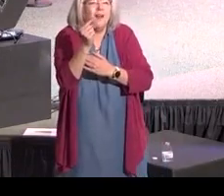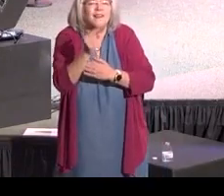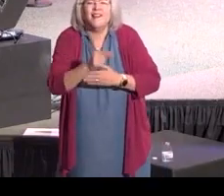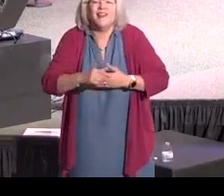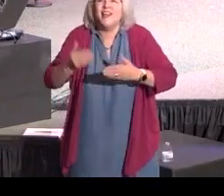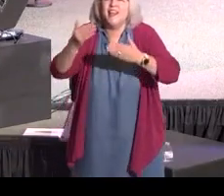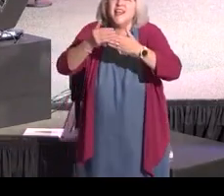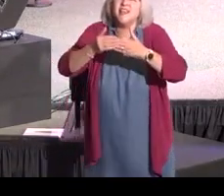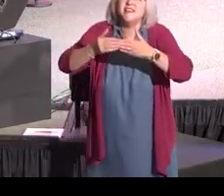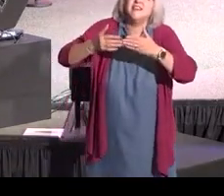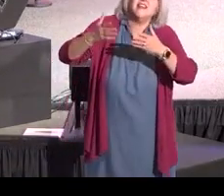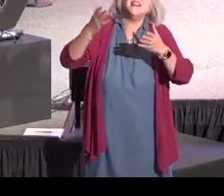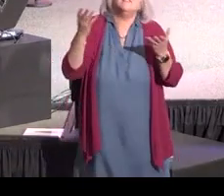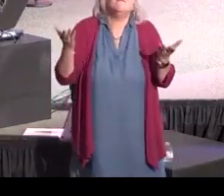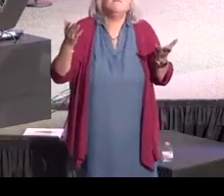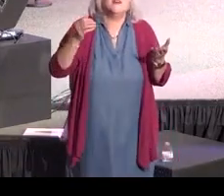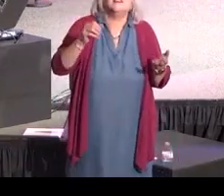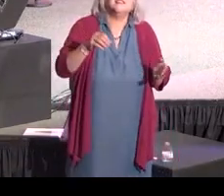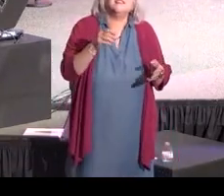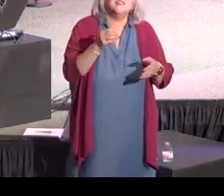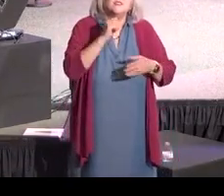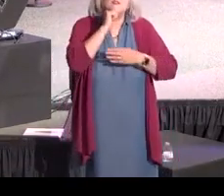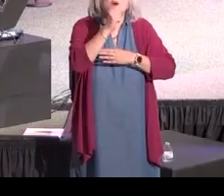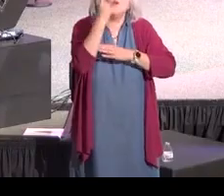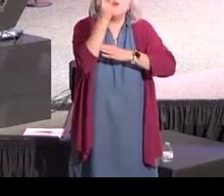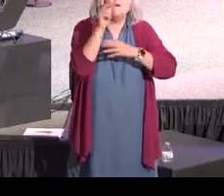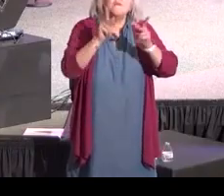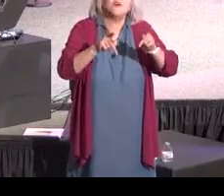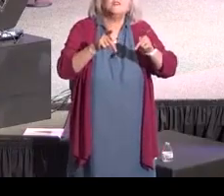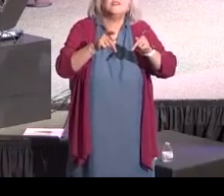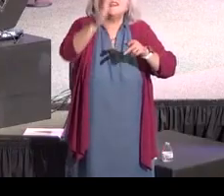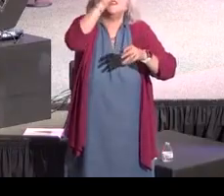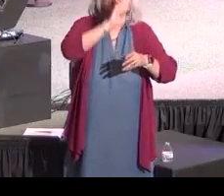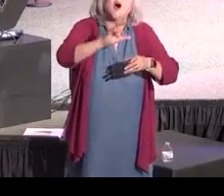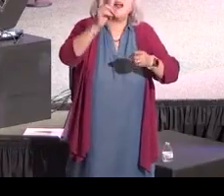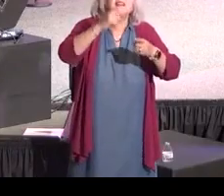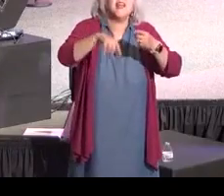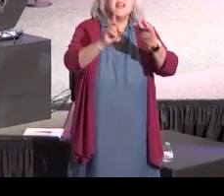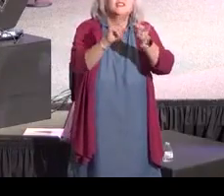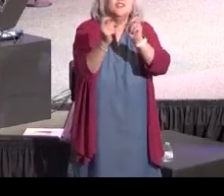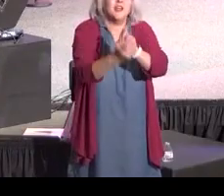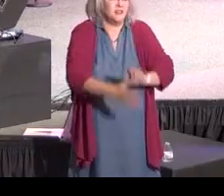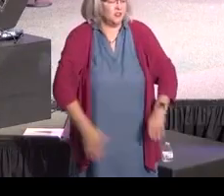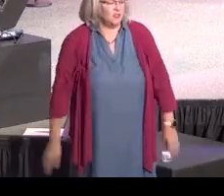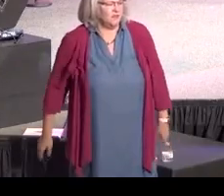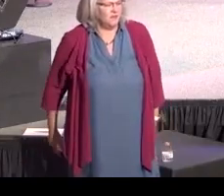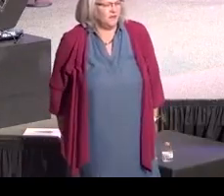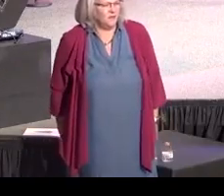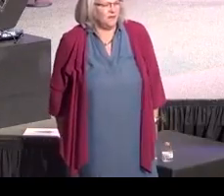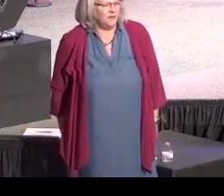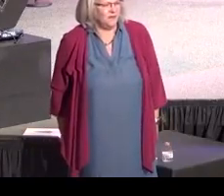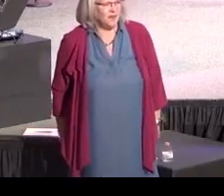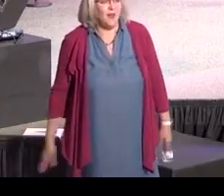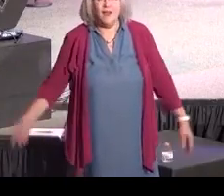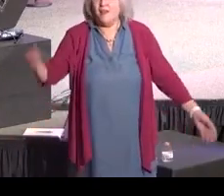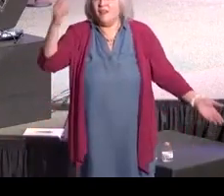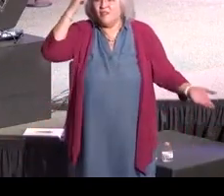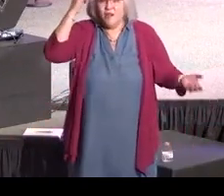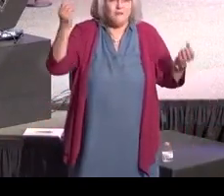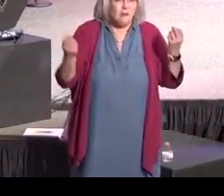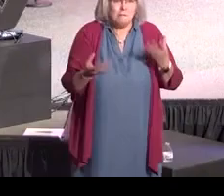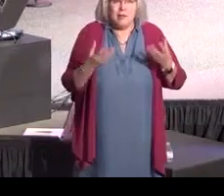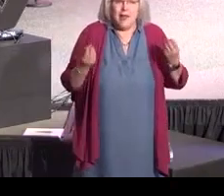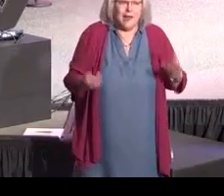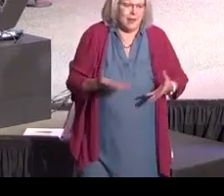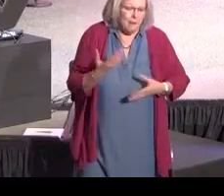beyond redemption. No one is beyond God's reach. I thought for many years that I